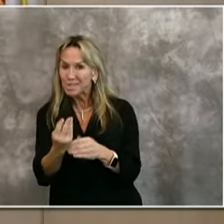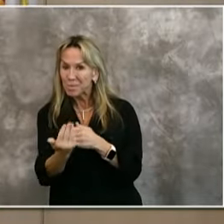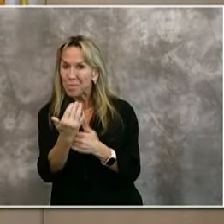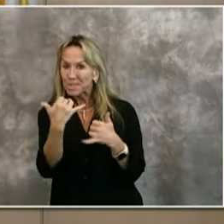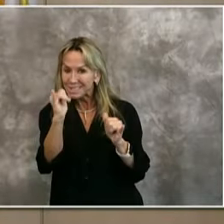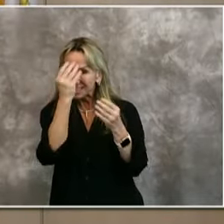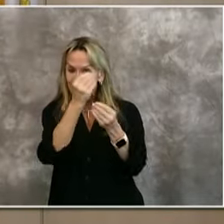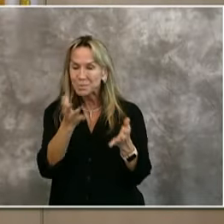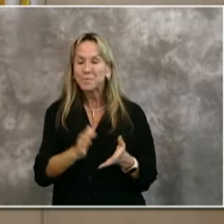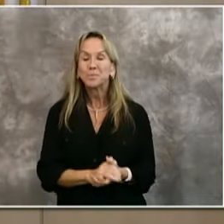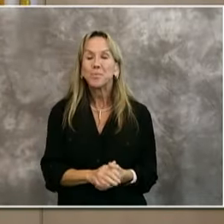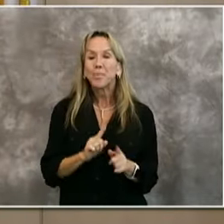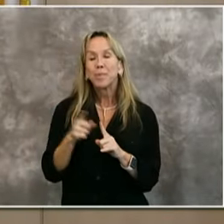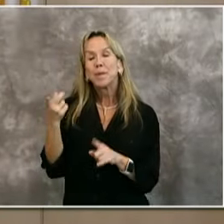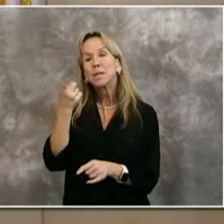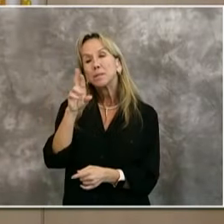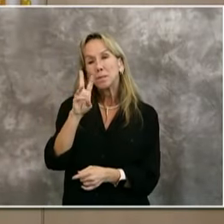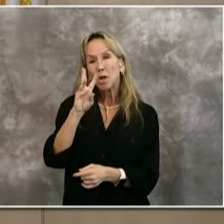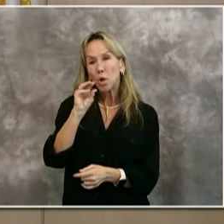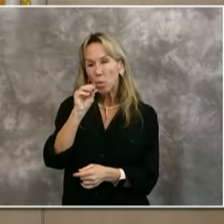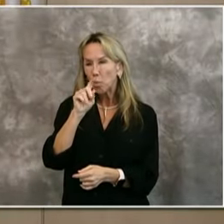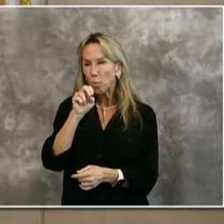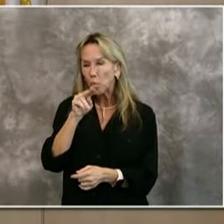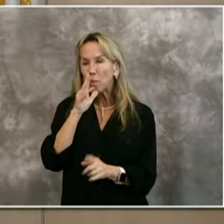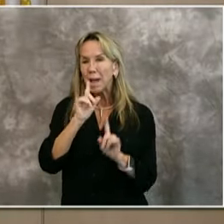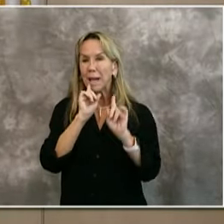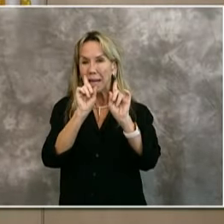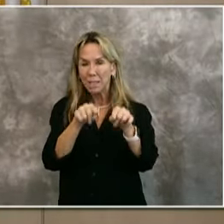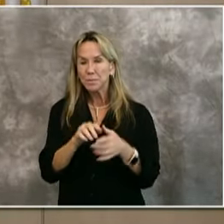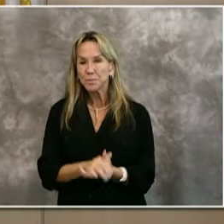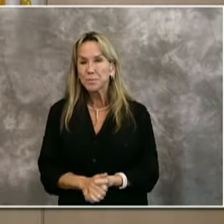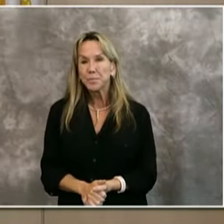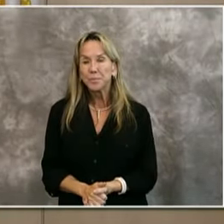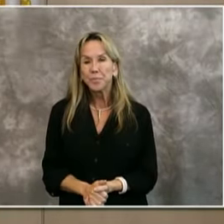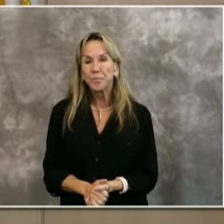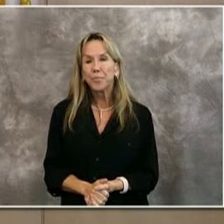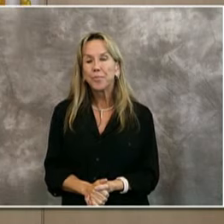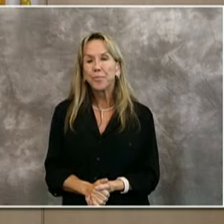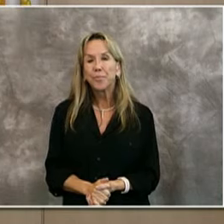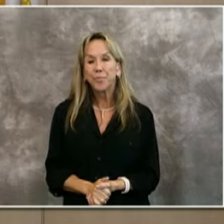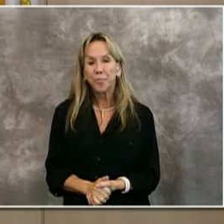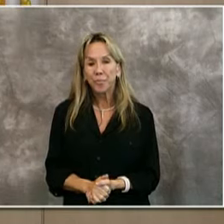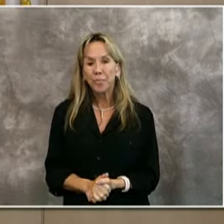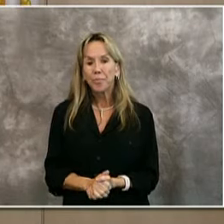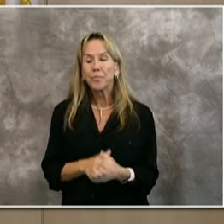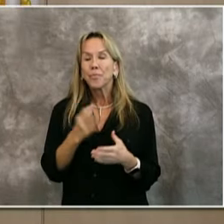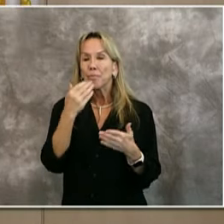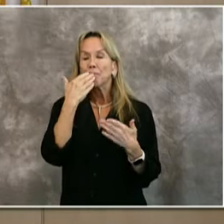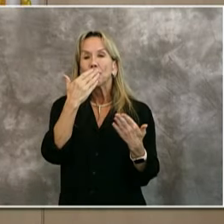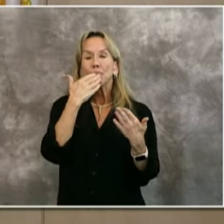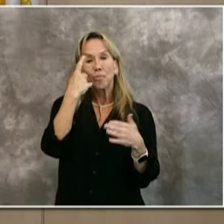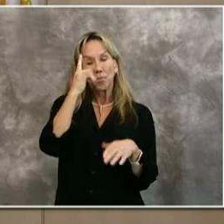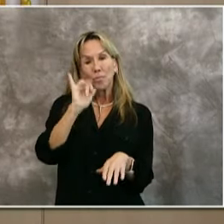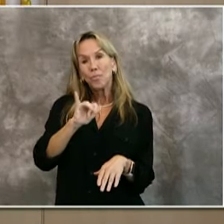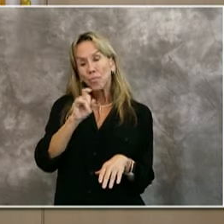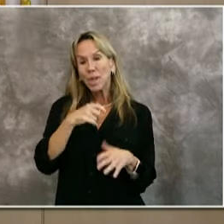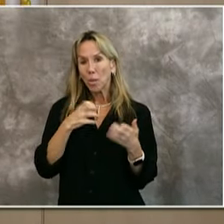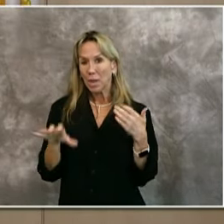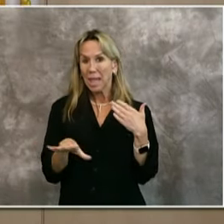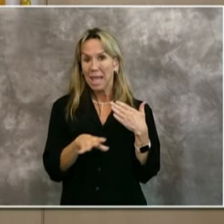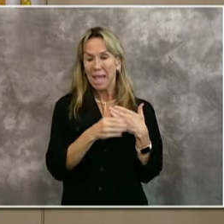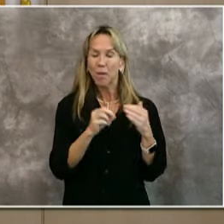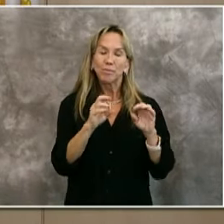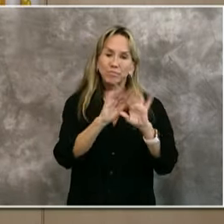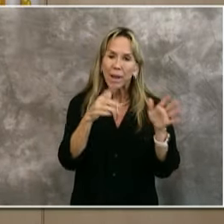And thank you for that question. What I'd want to clarify or add, because I didn't talk about this in the information that I